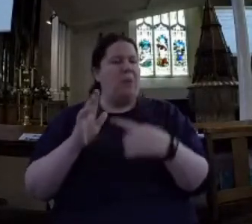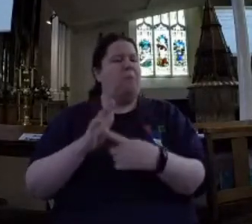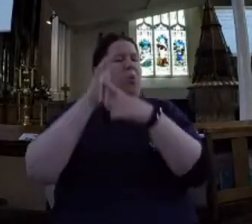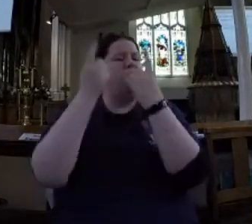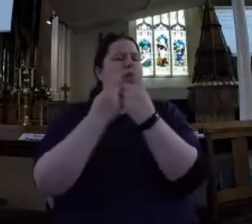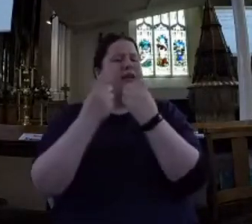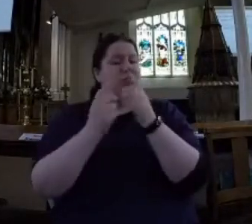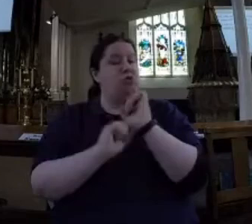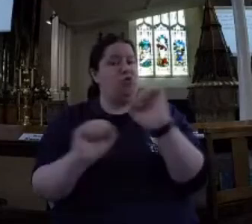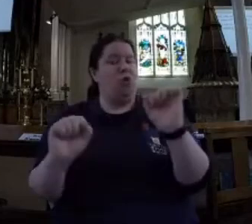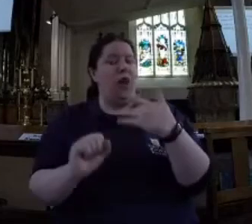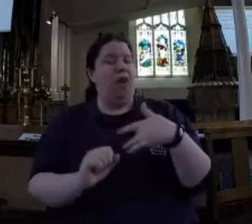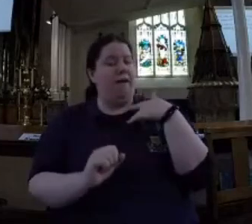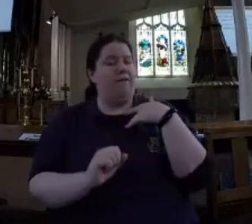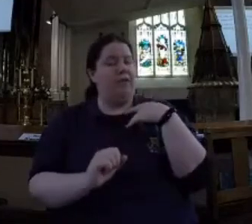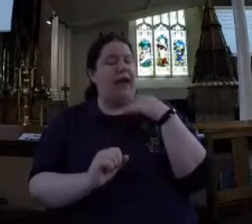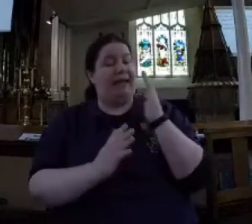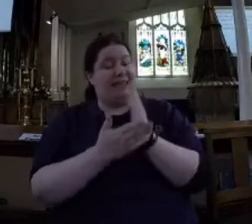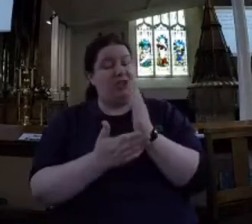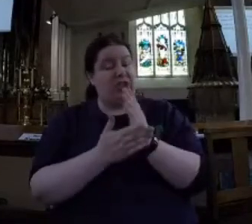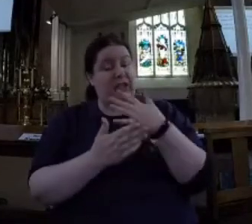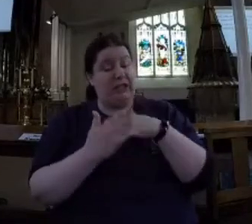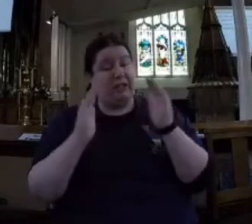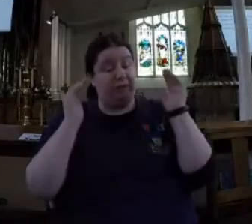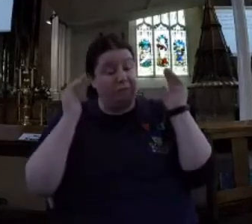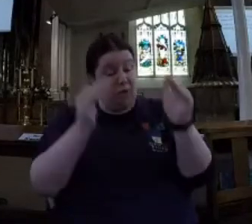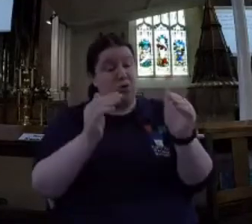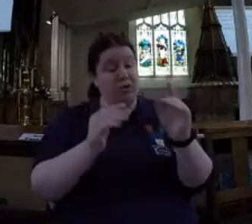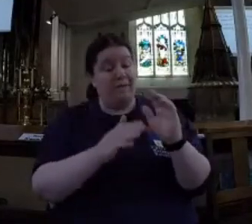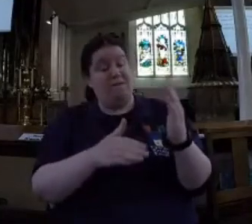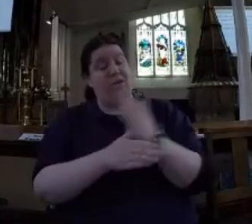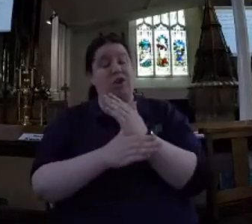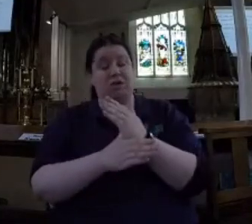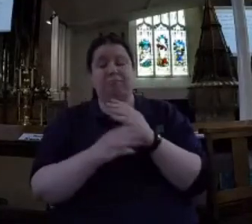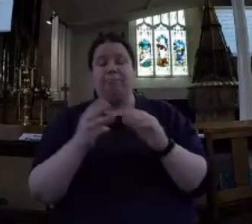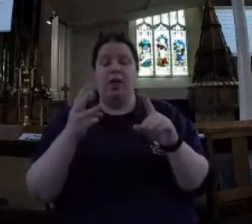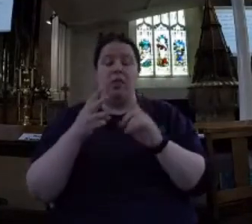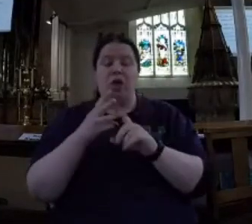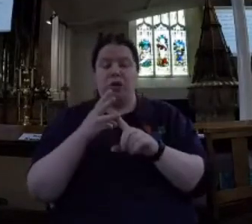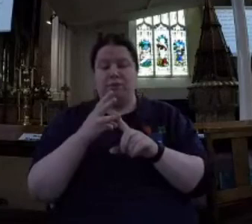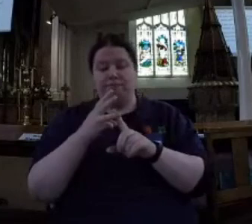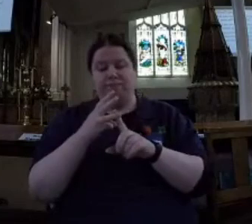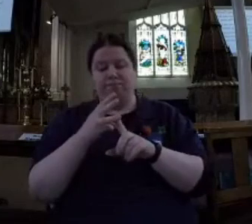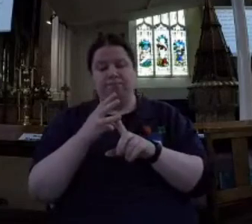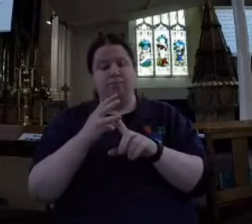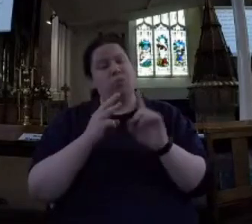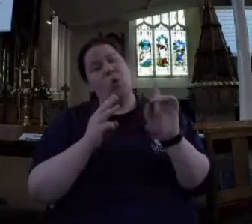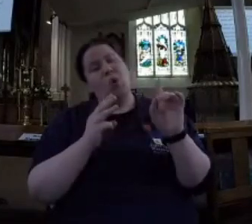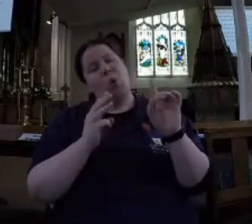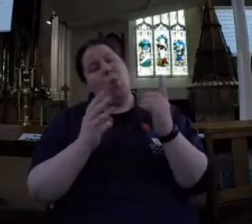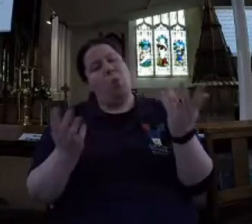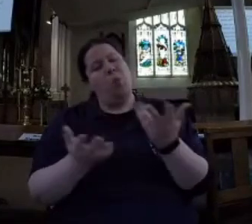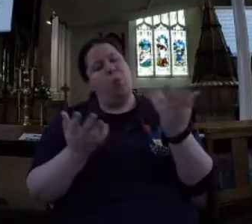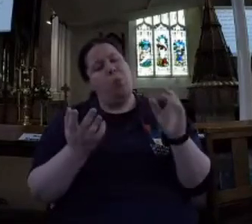prioritise? What are the important things you need to put in first? And thirdly, in what way or where do you think